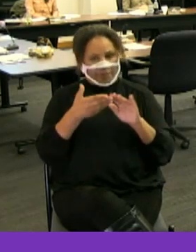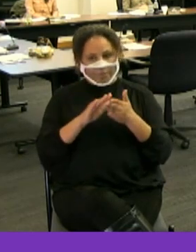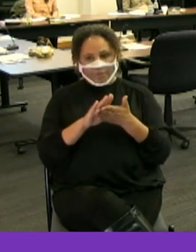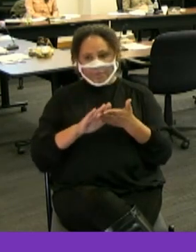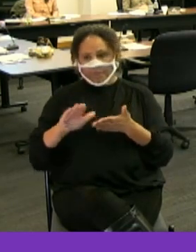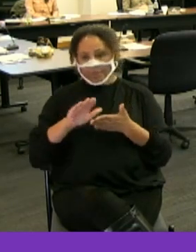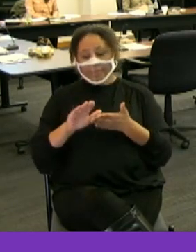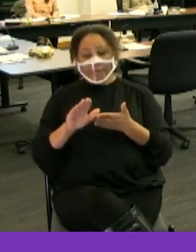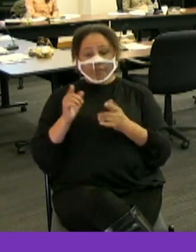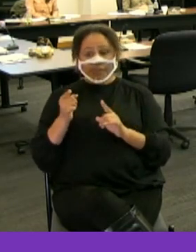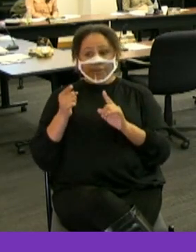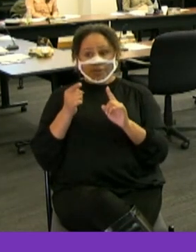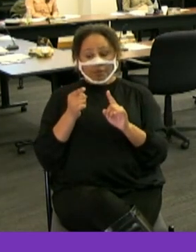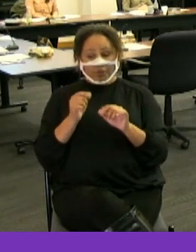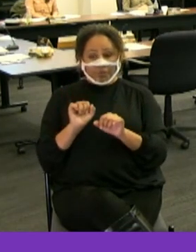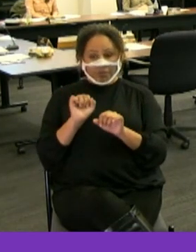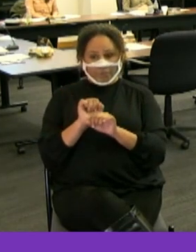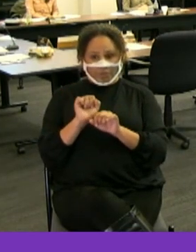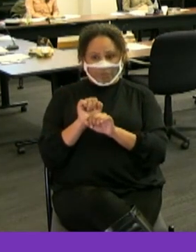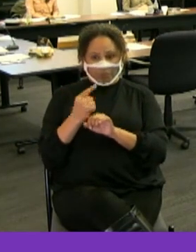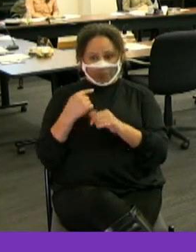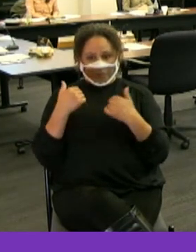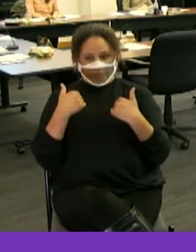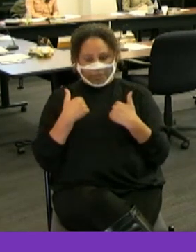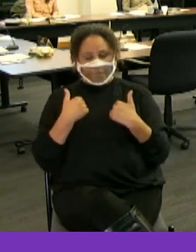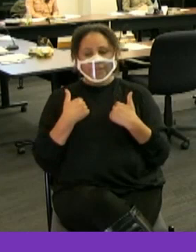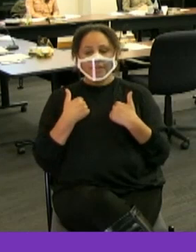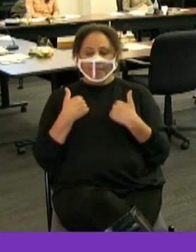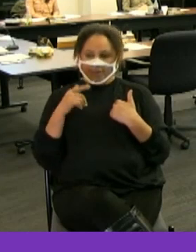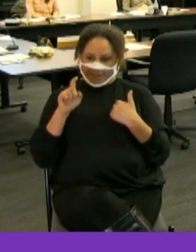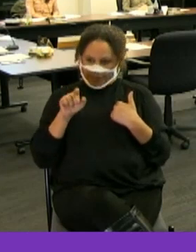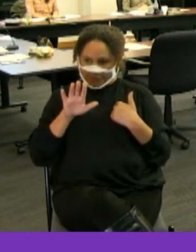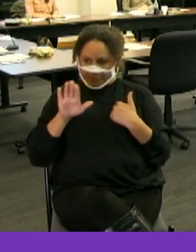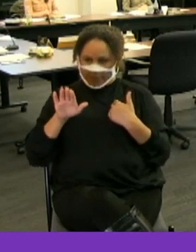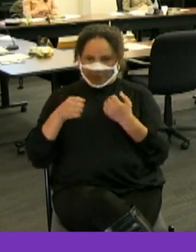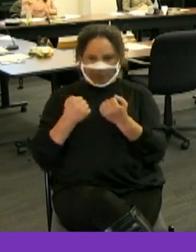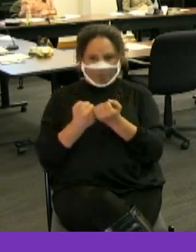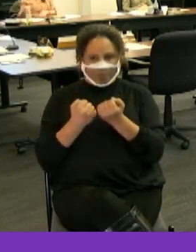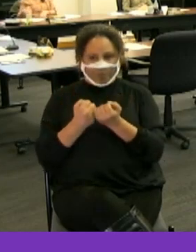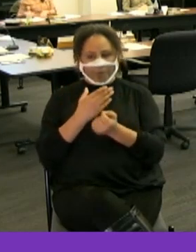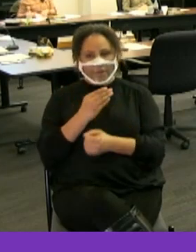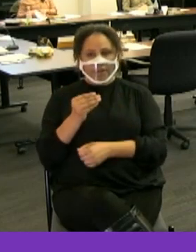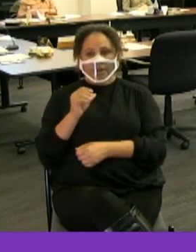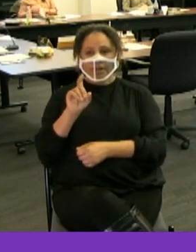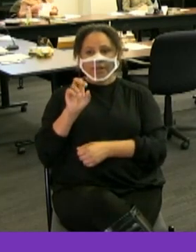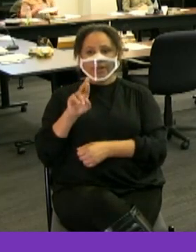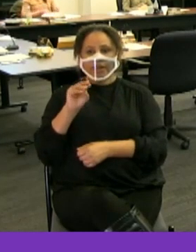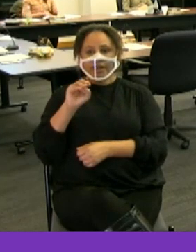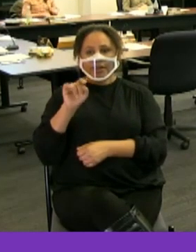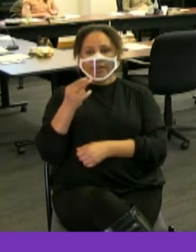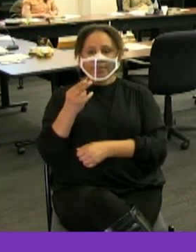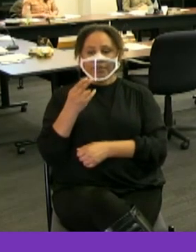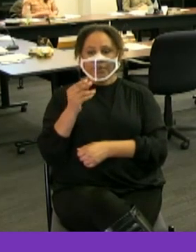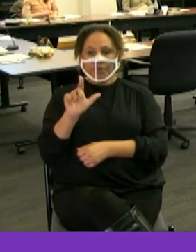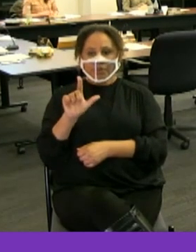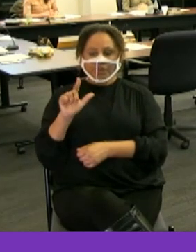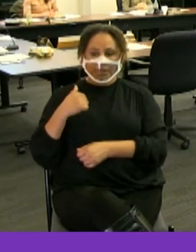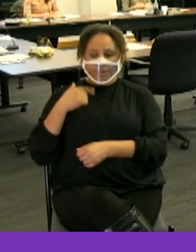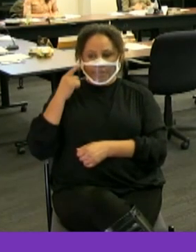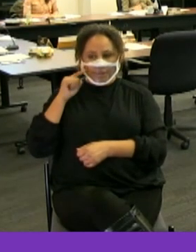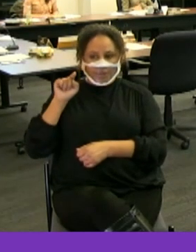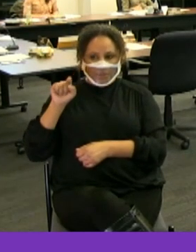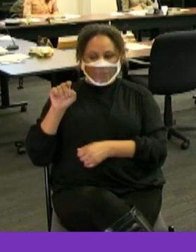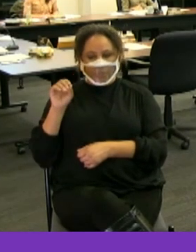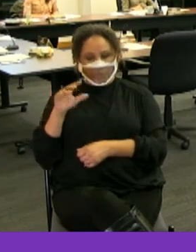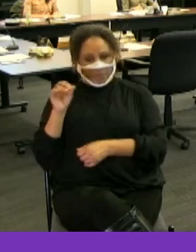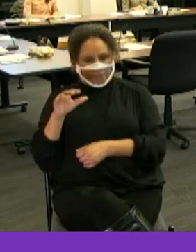task we have in front of us can't be done without them. And Dr. Mitchell, I think you have input that you'd